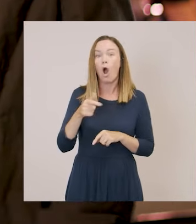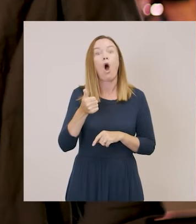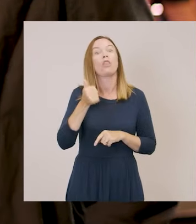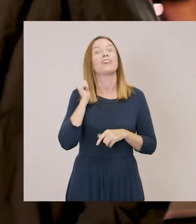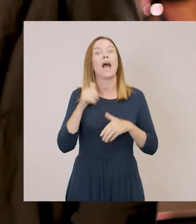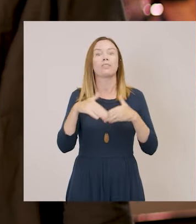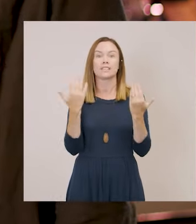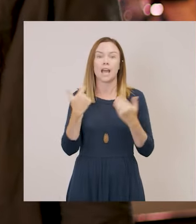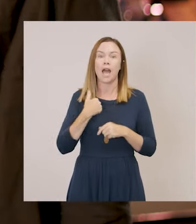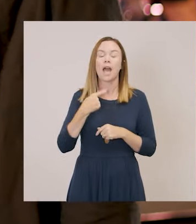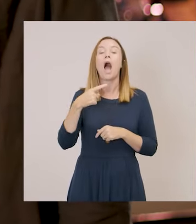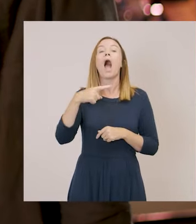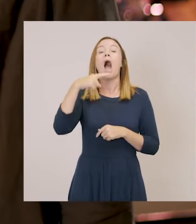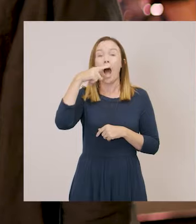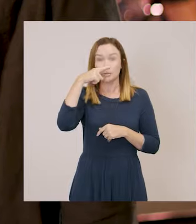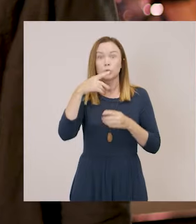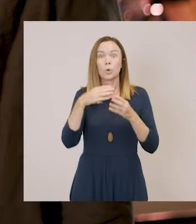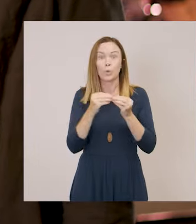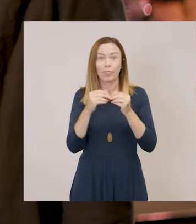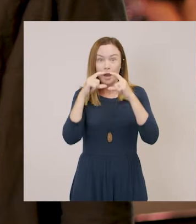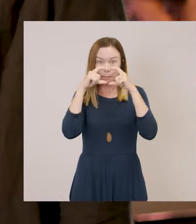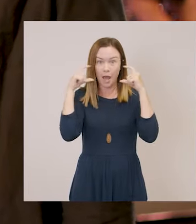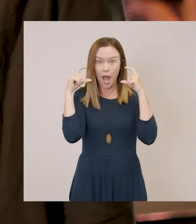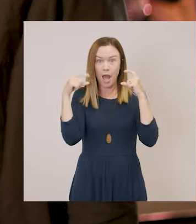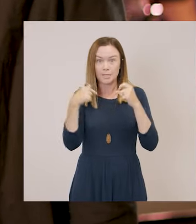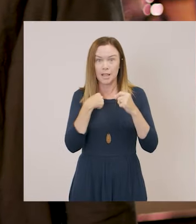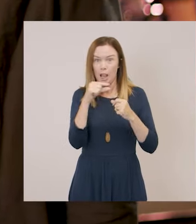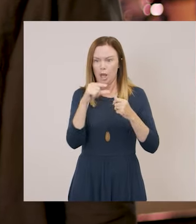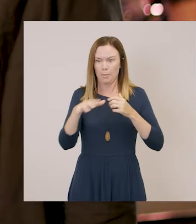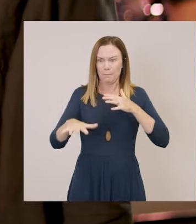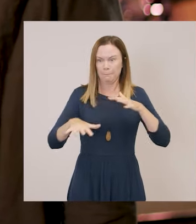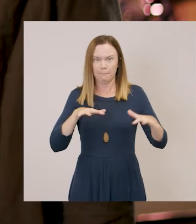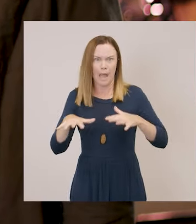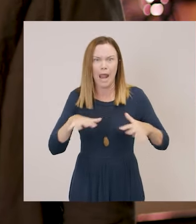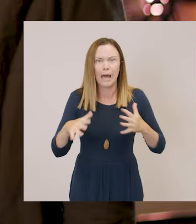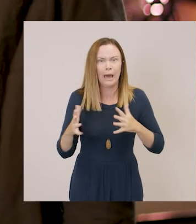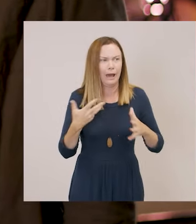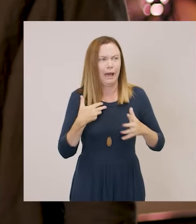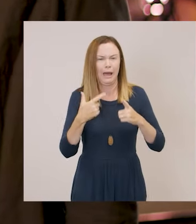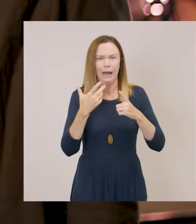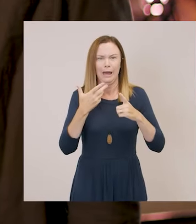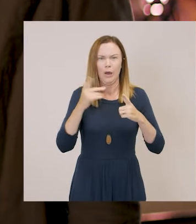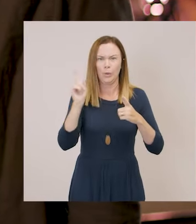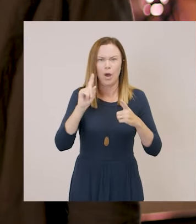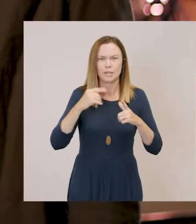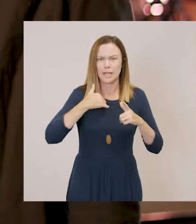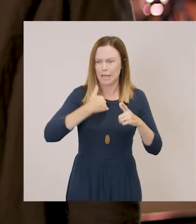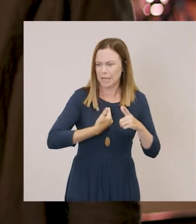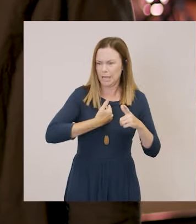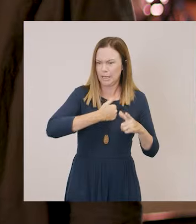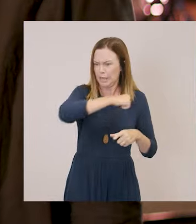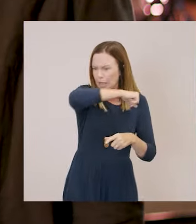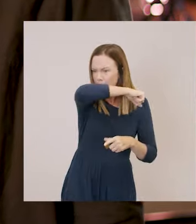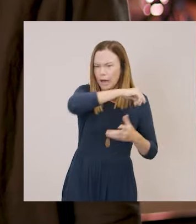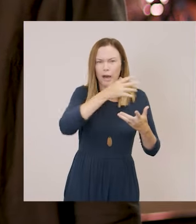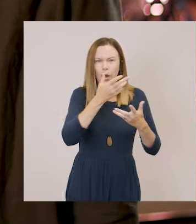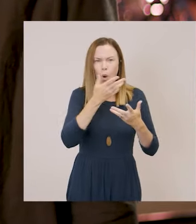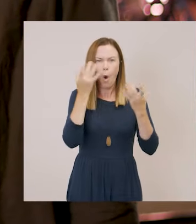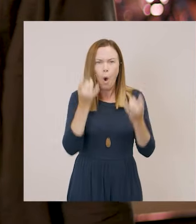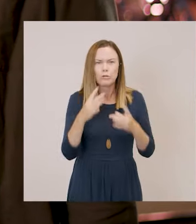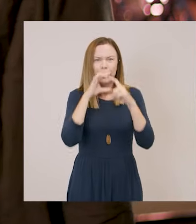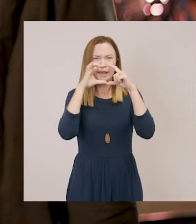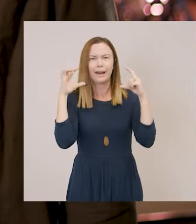Well, the other day I had to sneeze while I was wearing my mask and I kind of just panicked and didn't know what to do if I needed to cover my mouth and nose, which